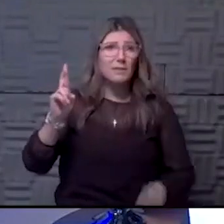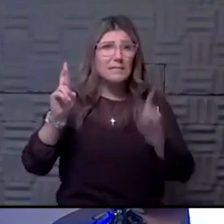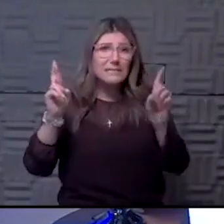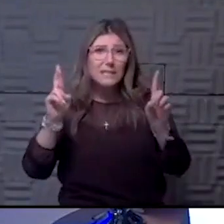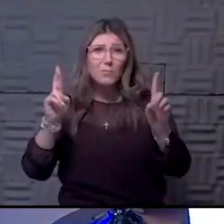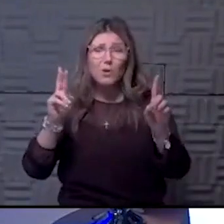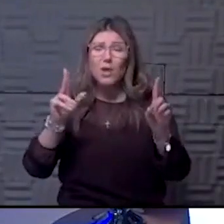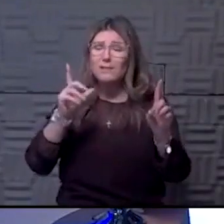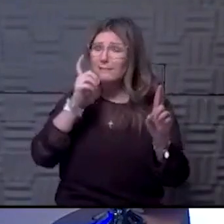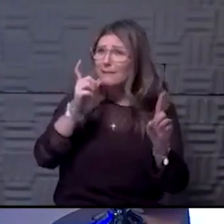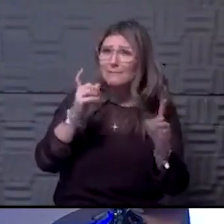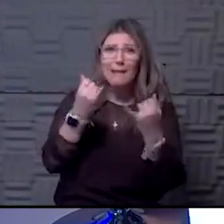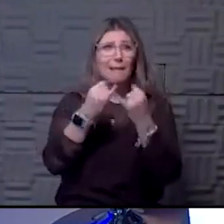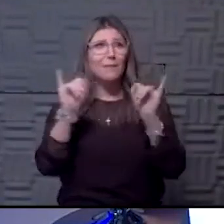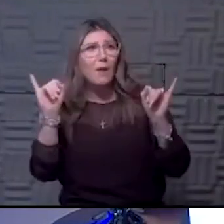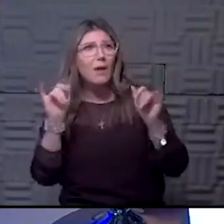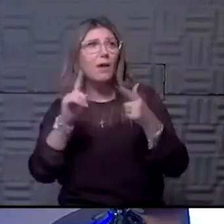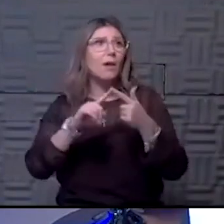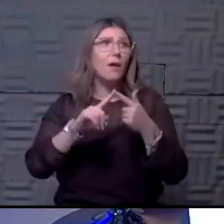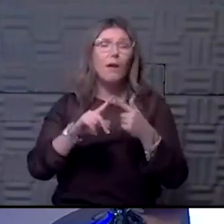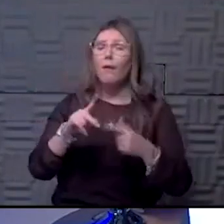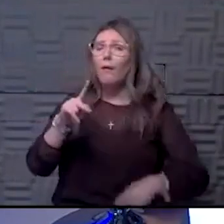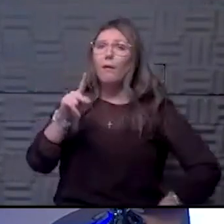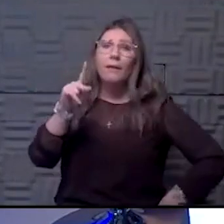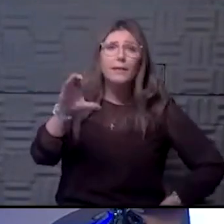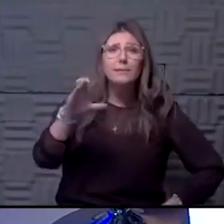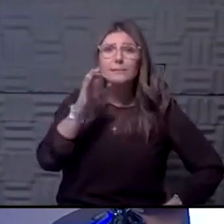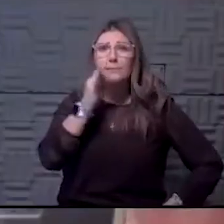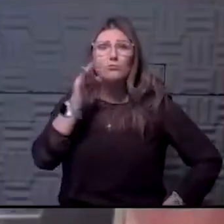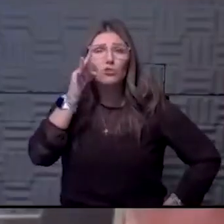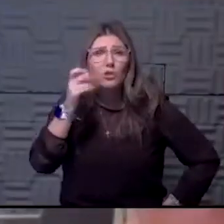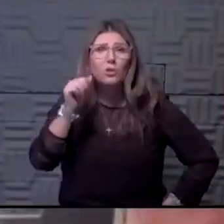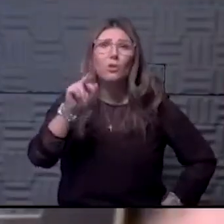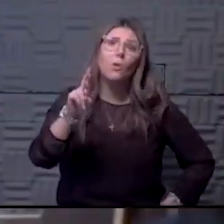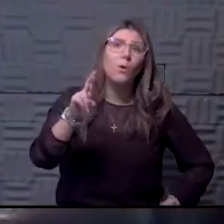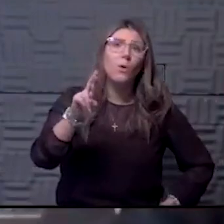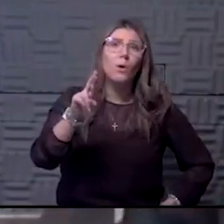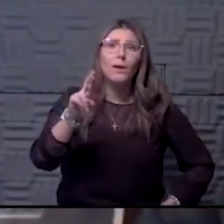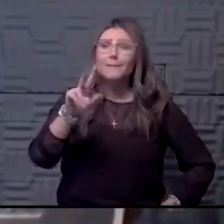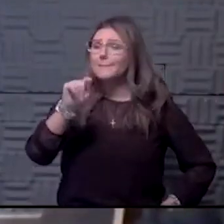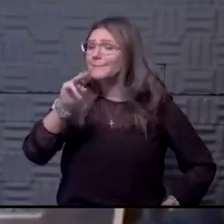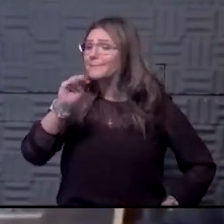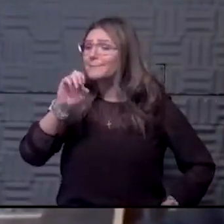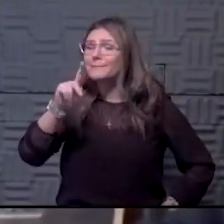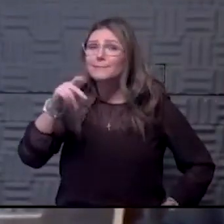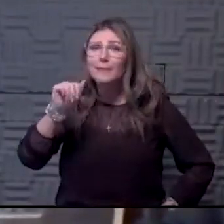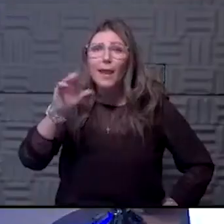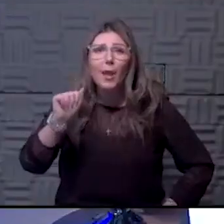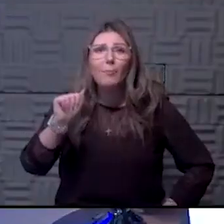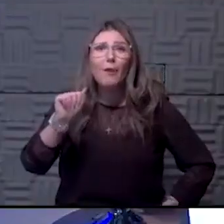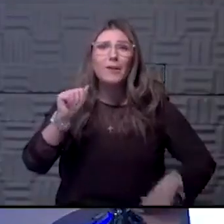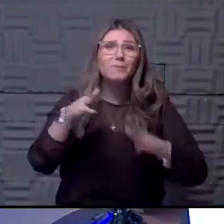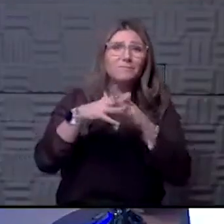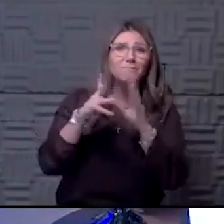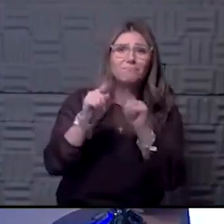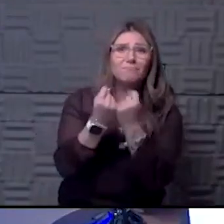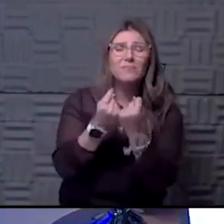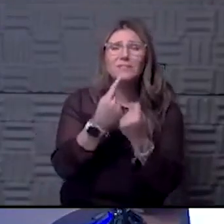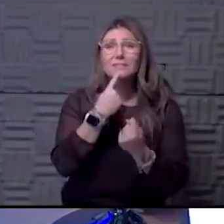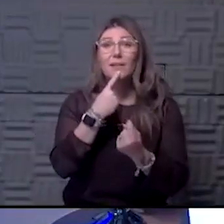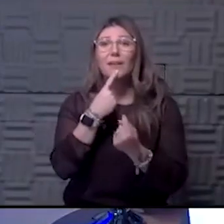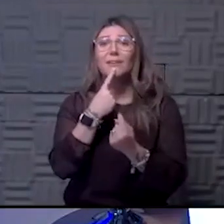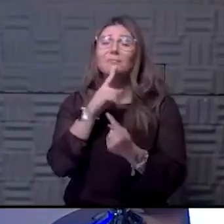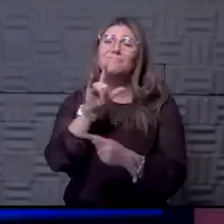say independent. It doesn't say Kansas City Chief or Tampa Bay Buccaneer. It says, I care about